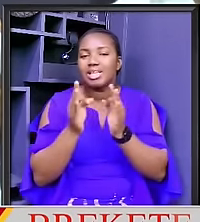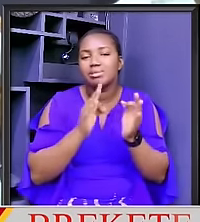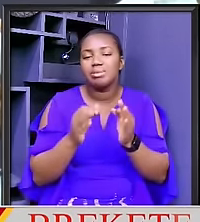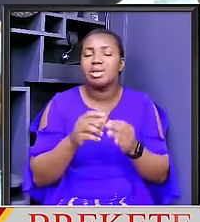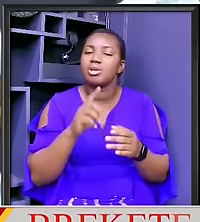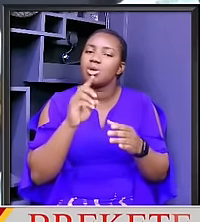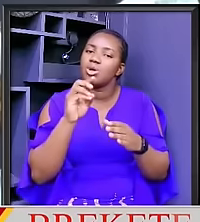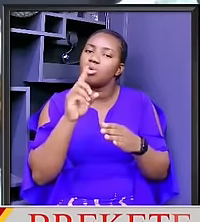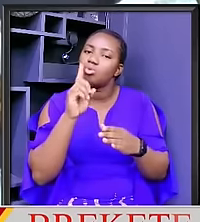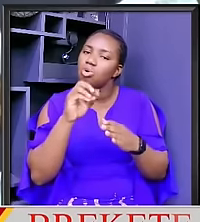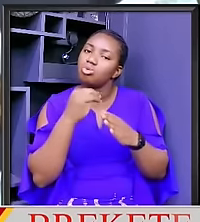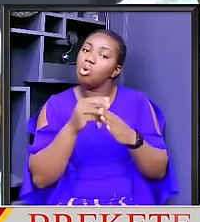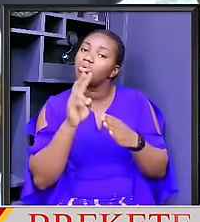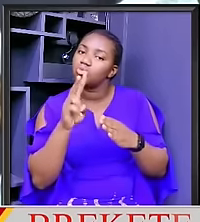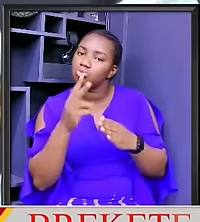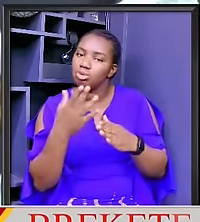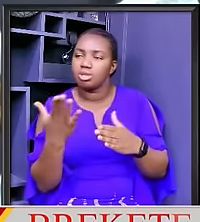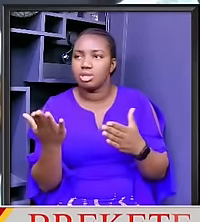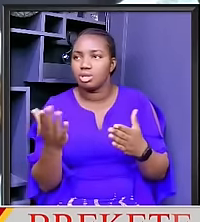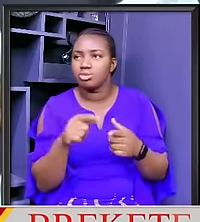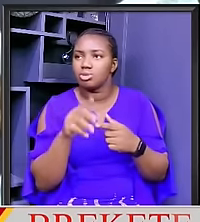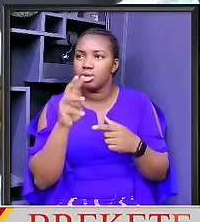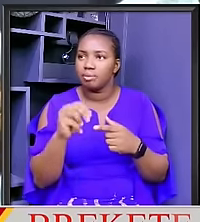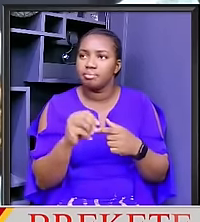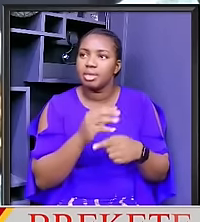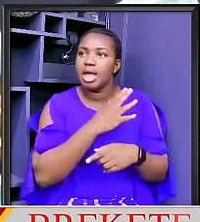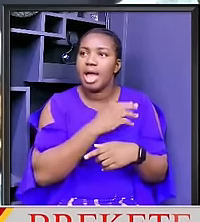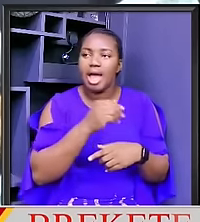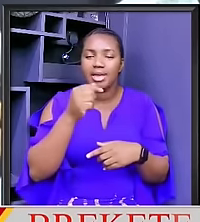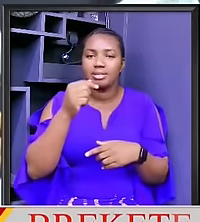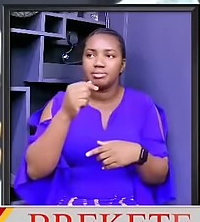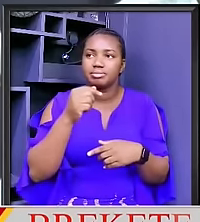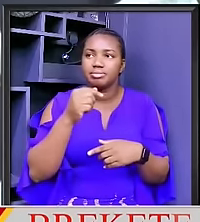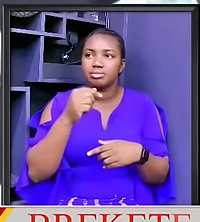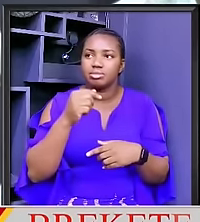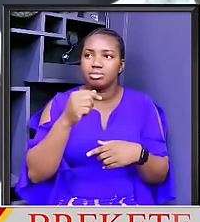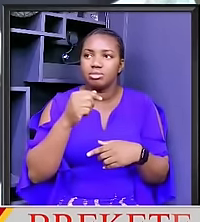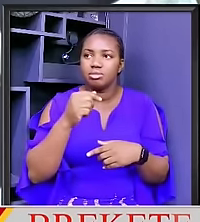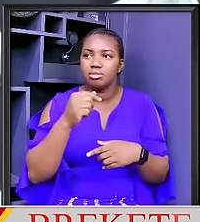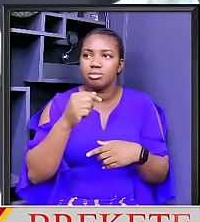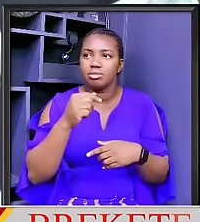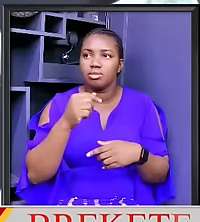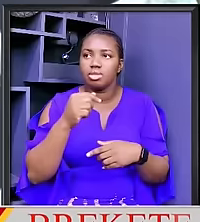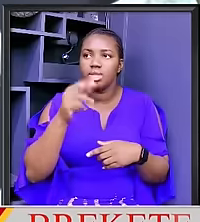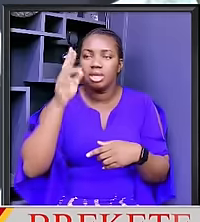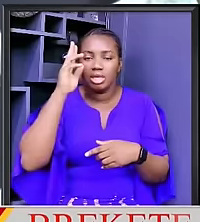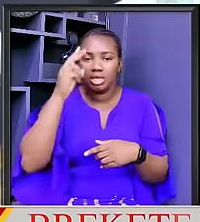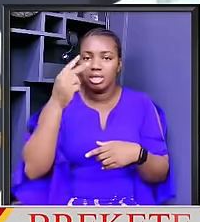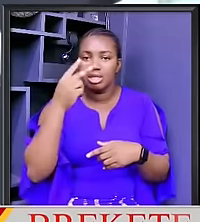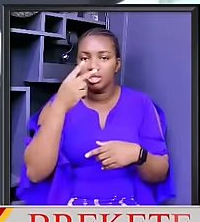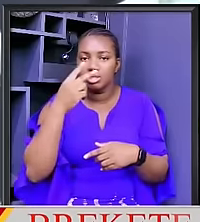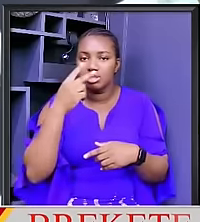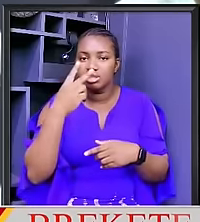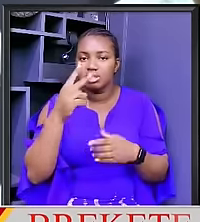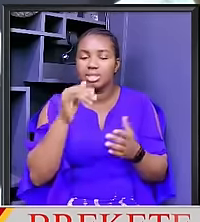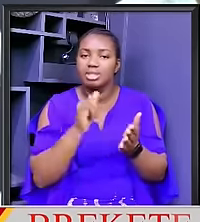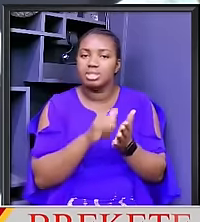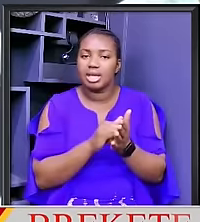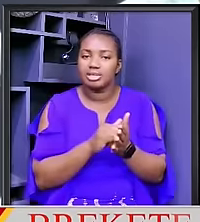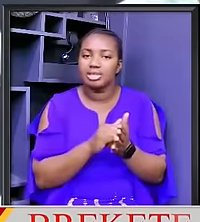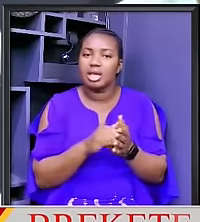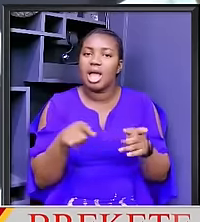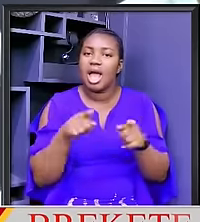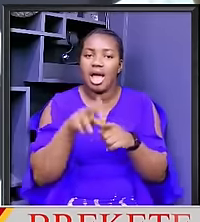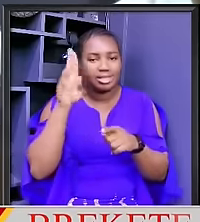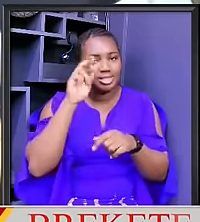ways where the things did they work. So because since I know say it they work, make I carry on. So I think saying deliver the message.